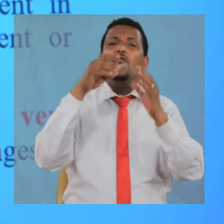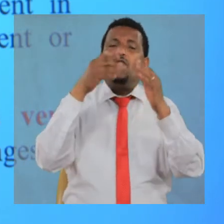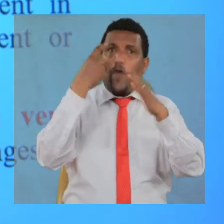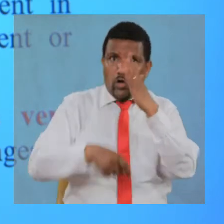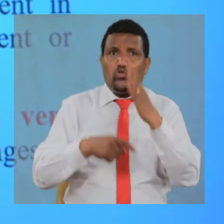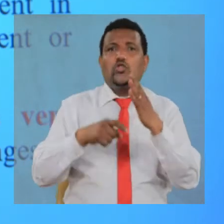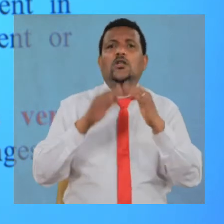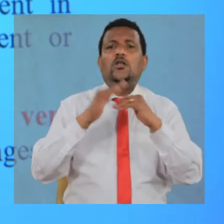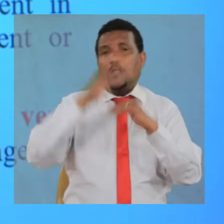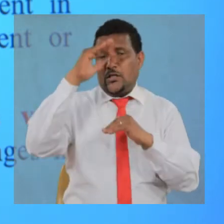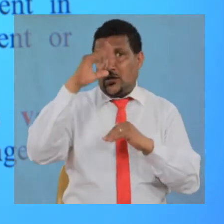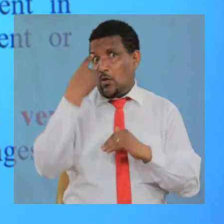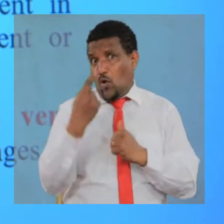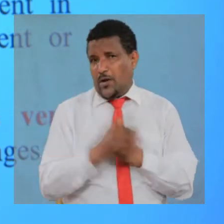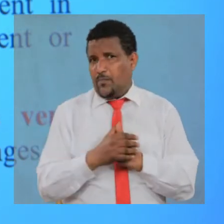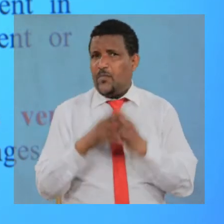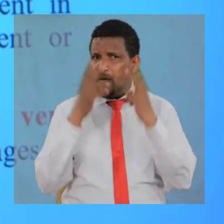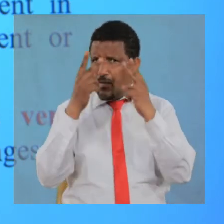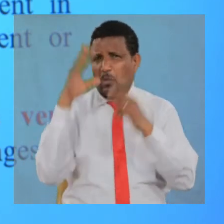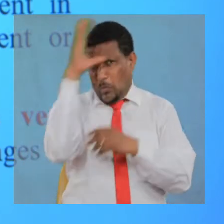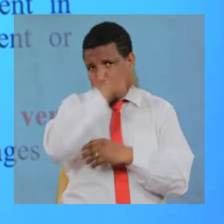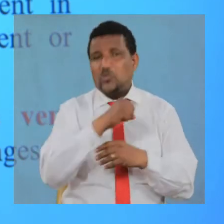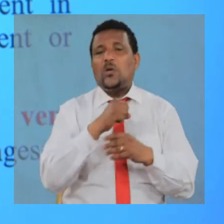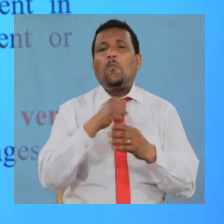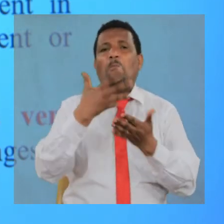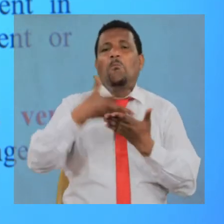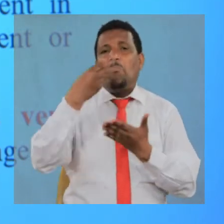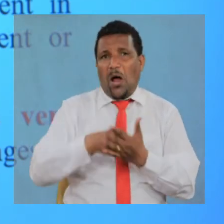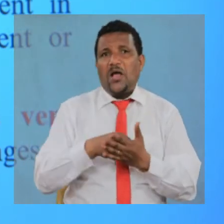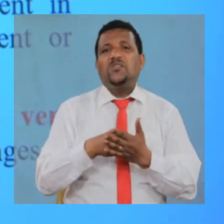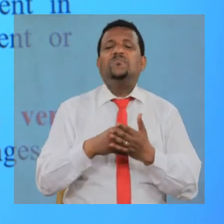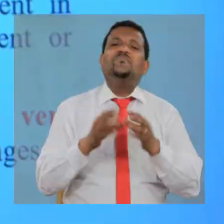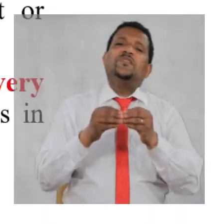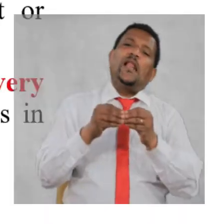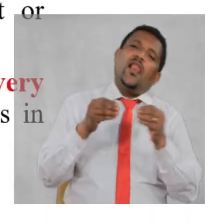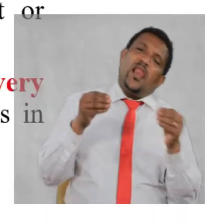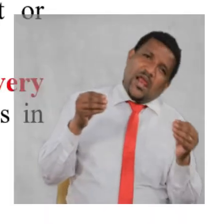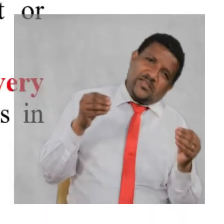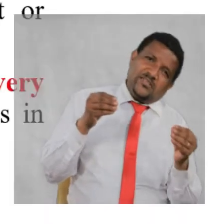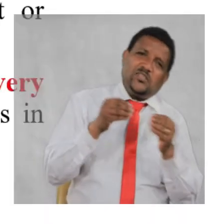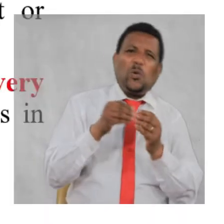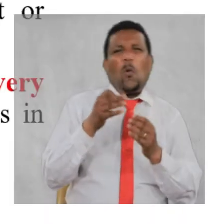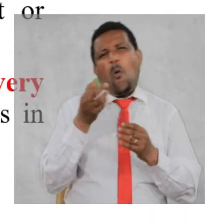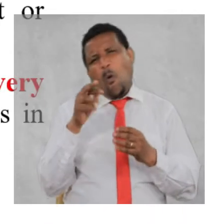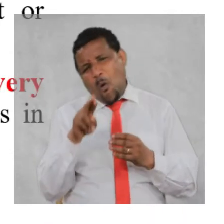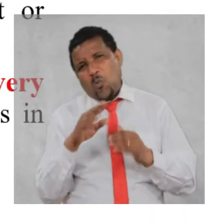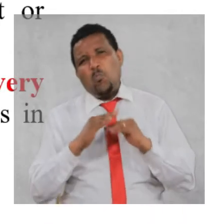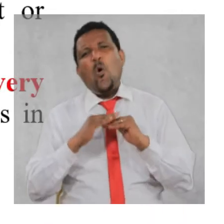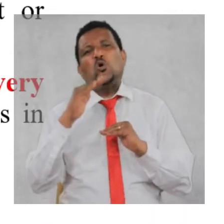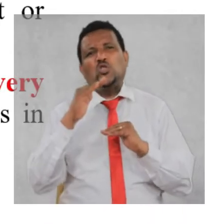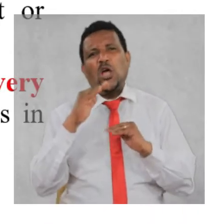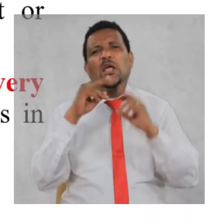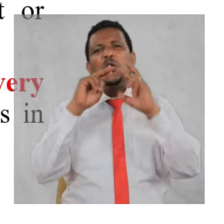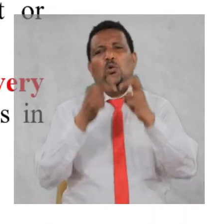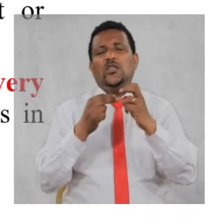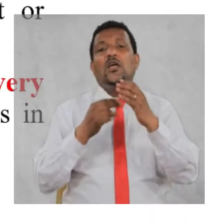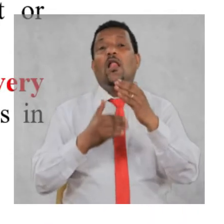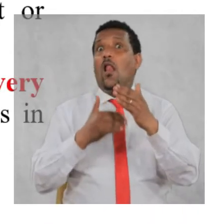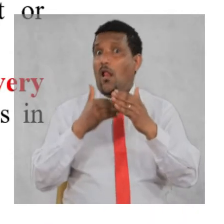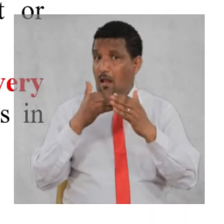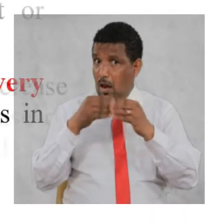then you can consider the buyer as elastic or more than unit elastic.